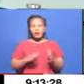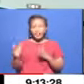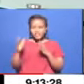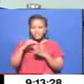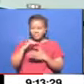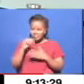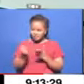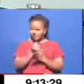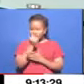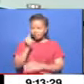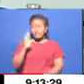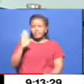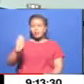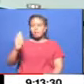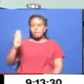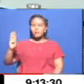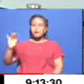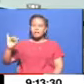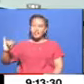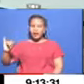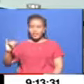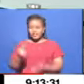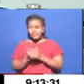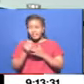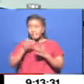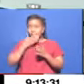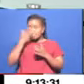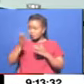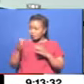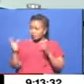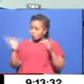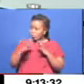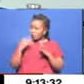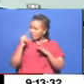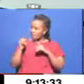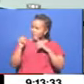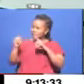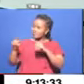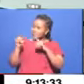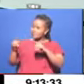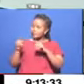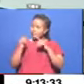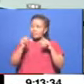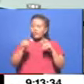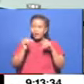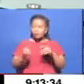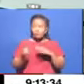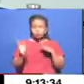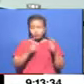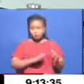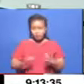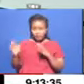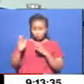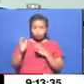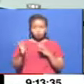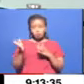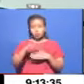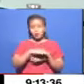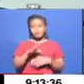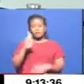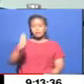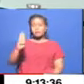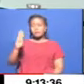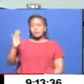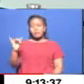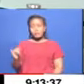Bridges initiative. Responding to his critics who have accused him of plotting to bring back the BBI through the back door by